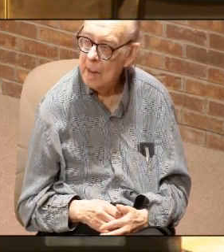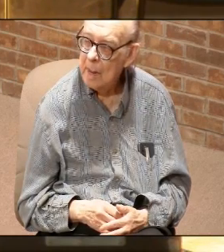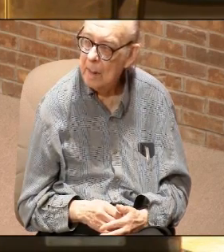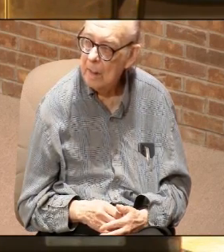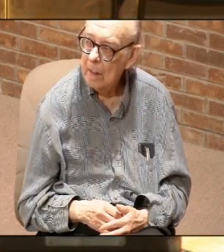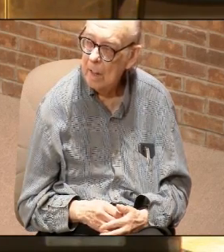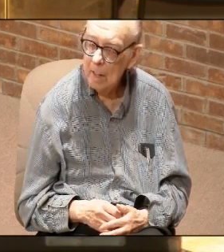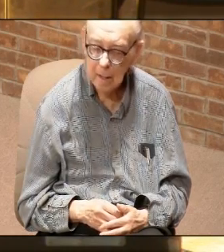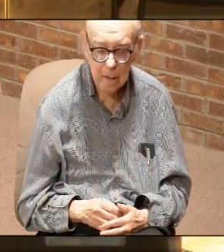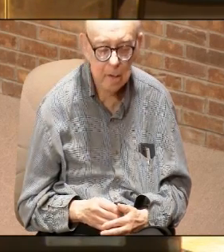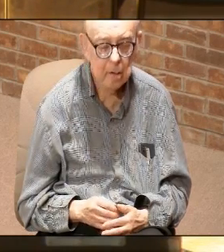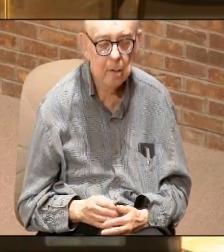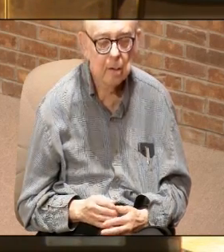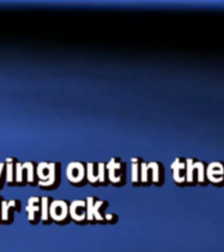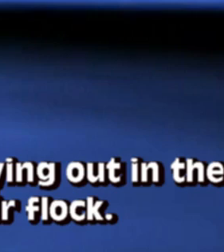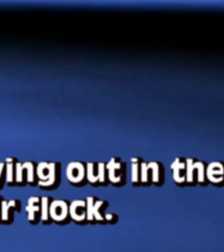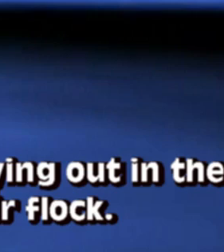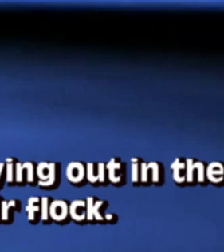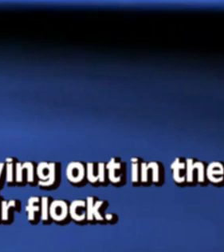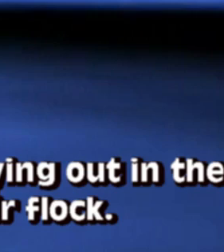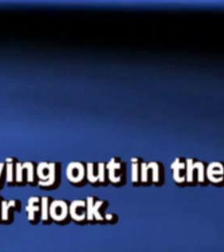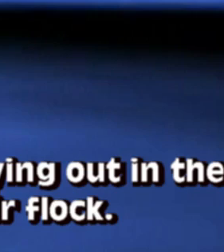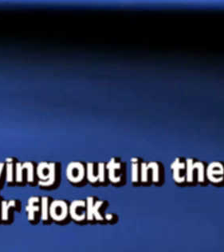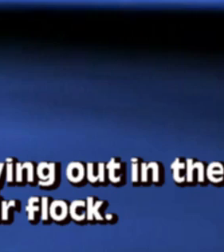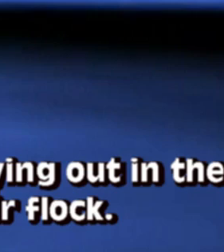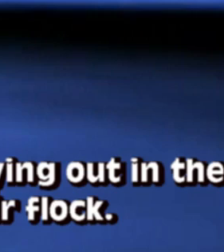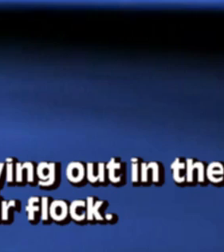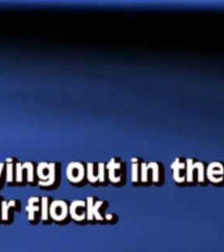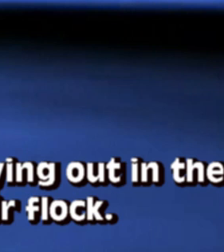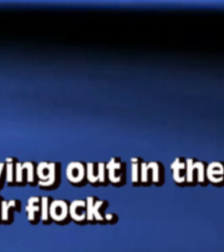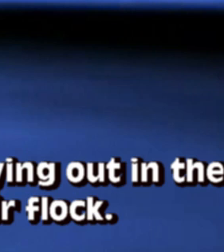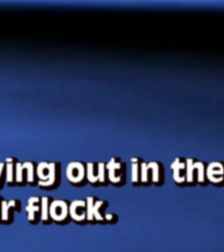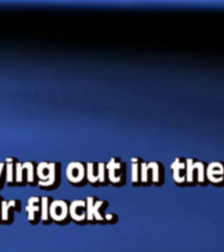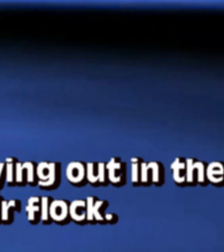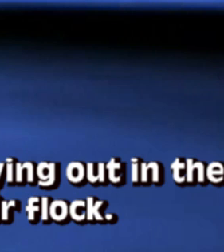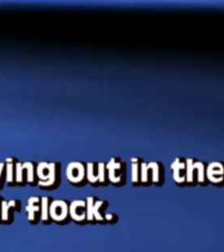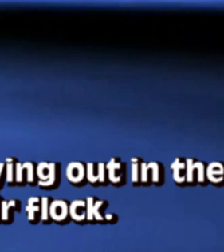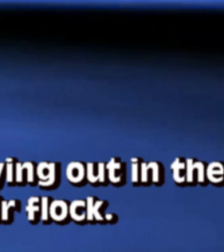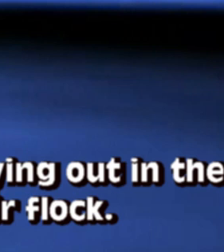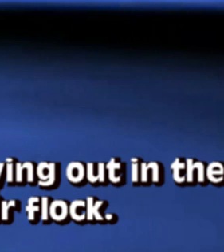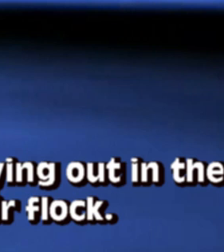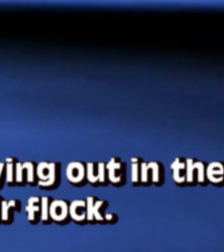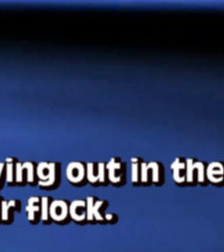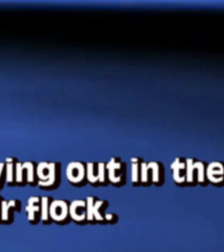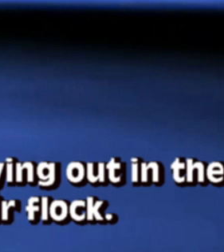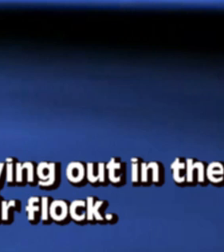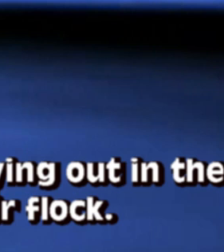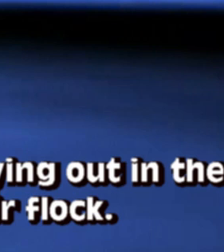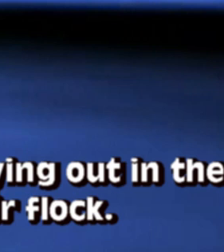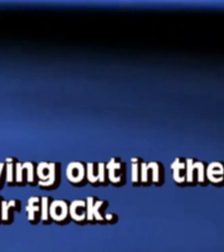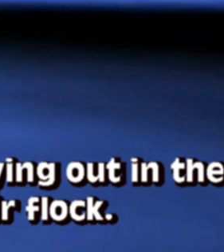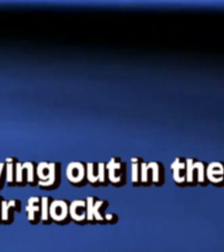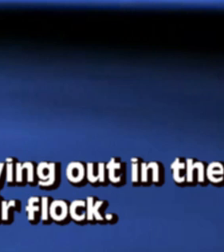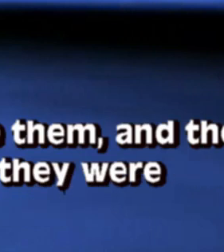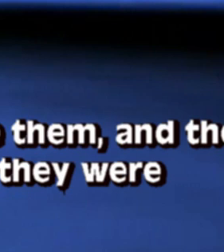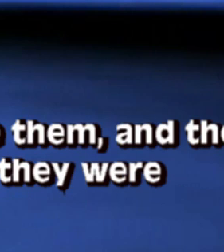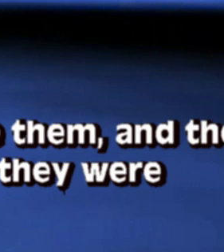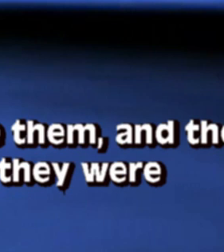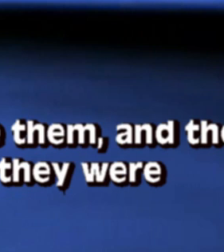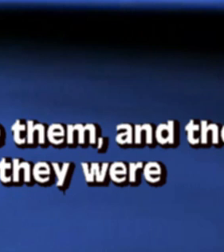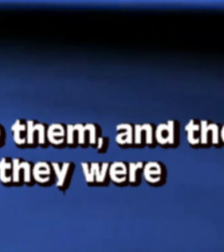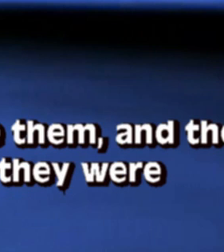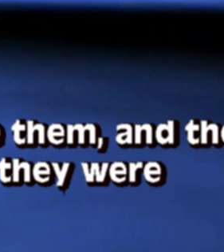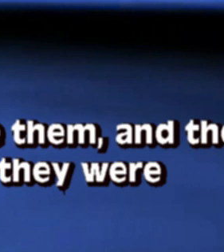There we go. In the same region, shepherds were staying out in the fields and keeping watch at night over their flock.